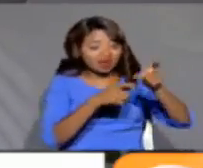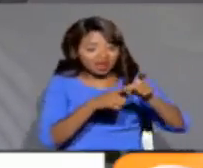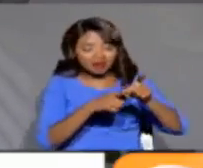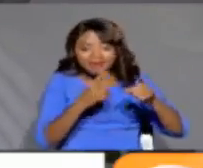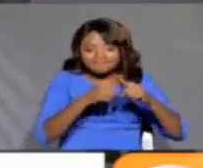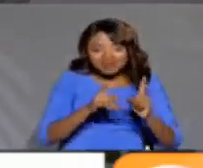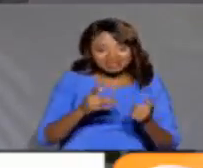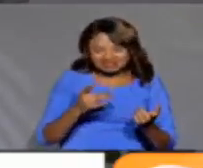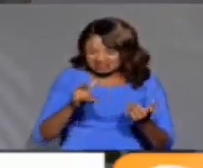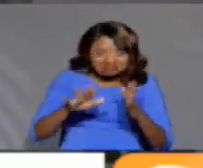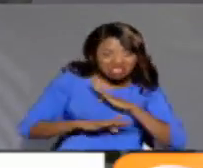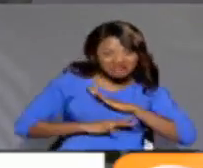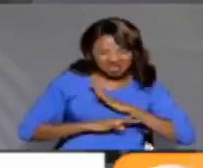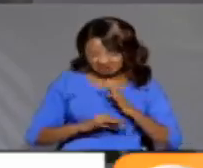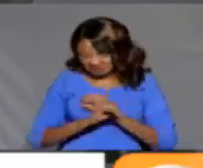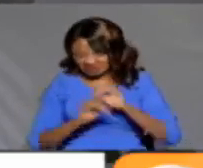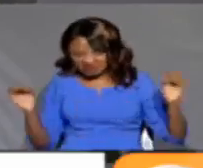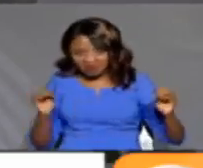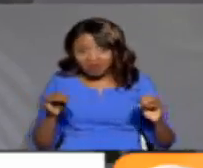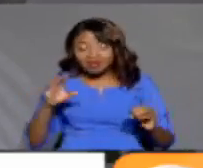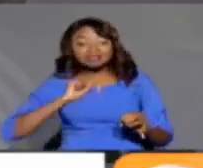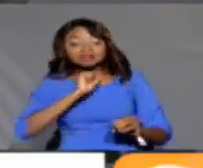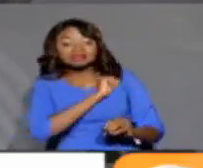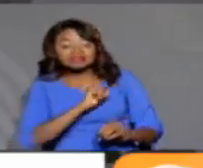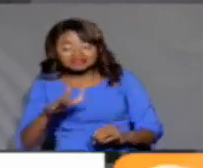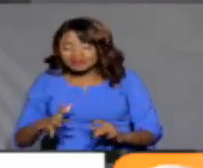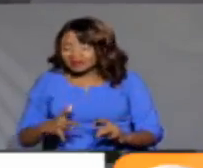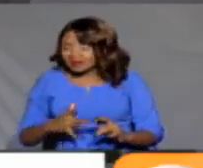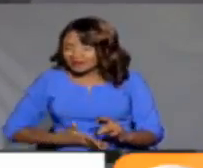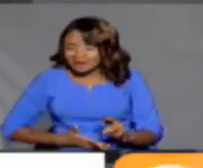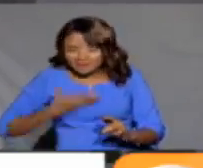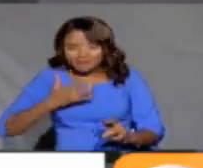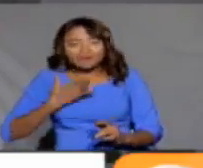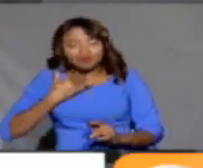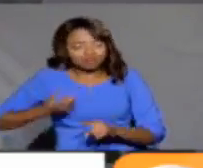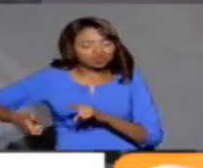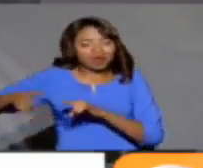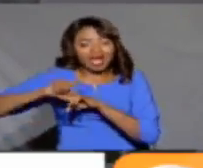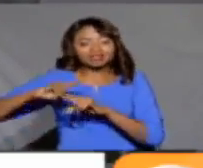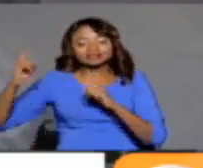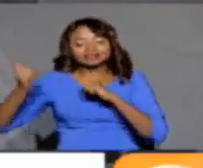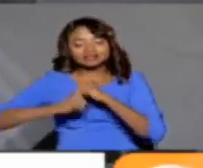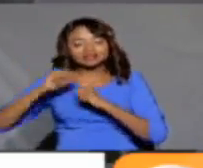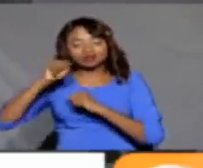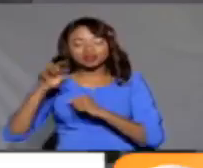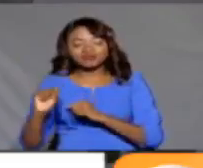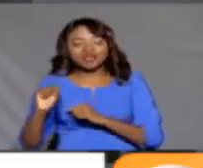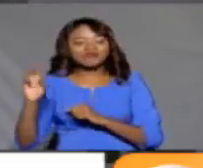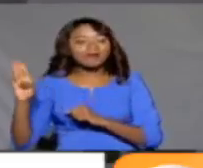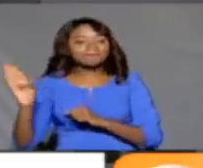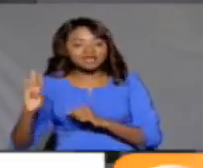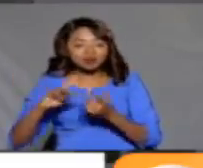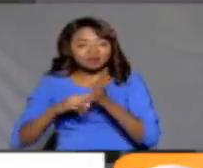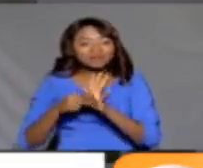but was a slap on the face of devolution. The pressure yielded a 6.5 billion shillings increase, meaning devolved units will